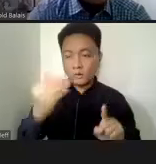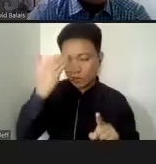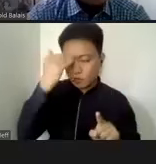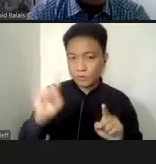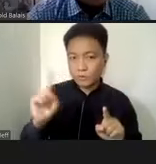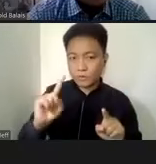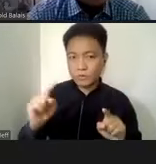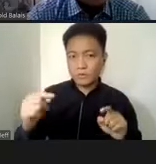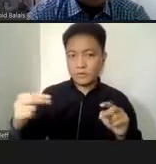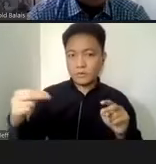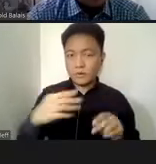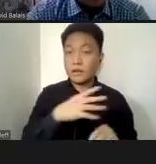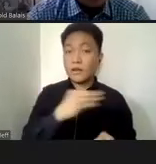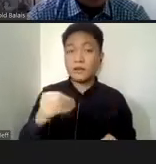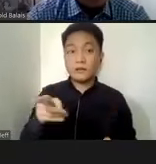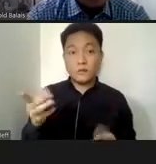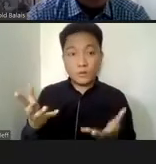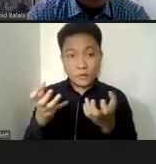Okay.